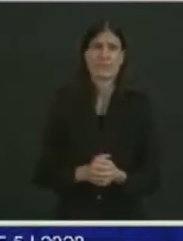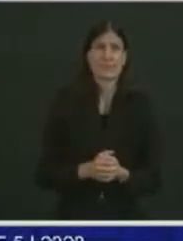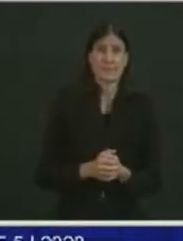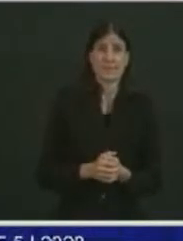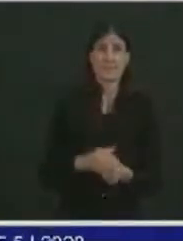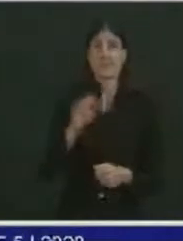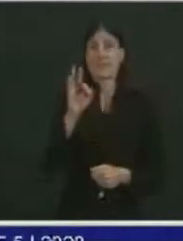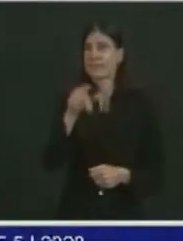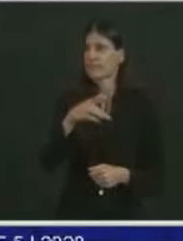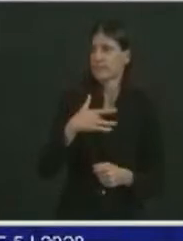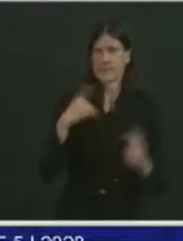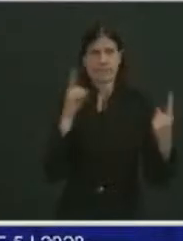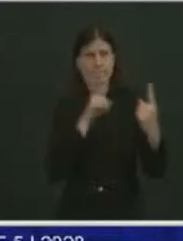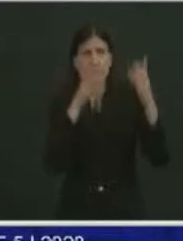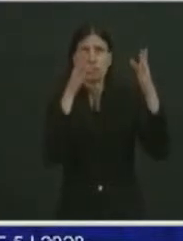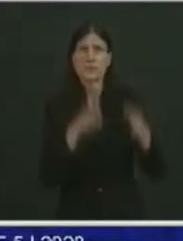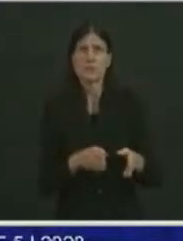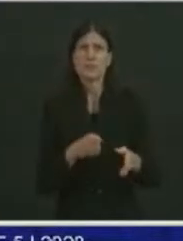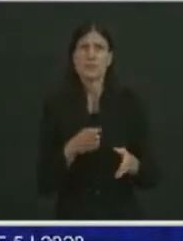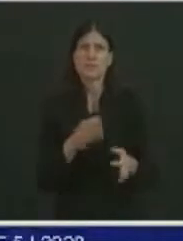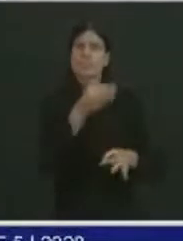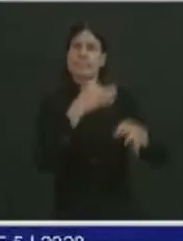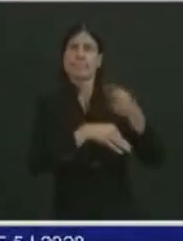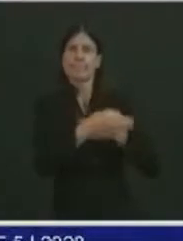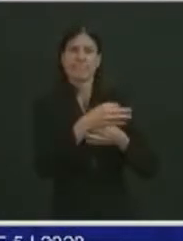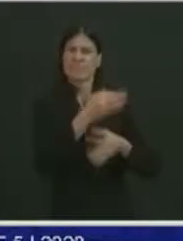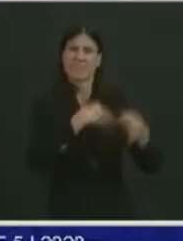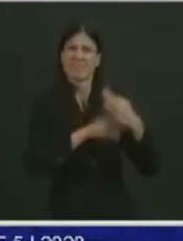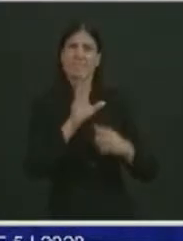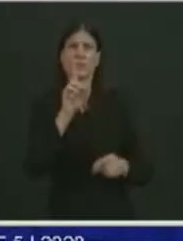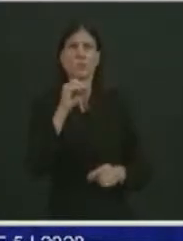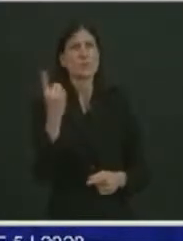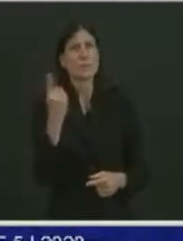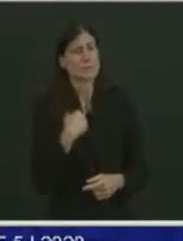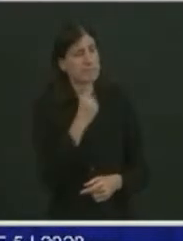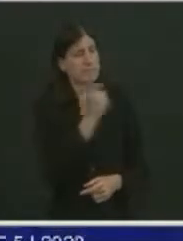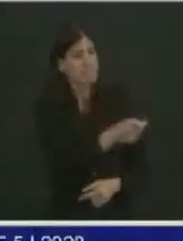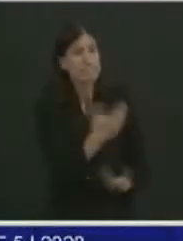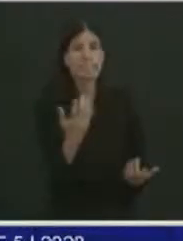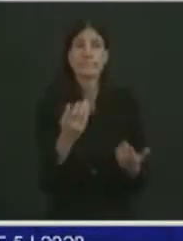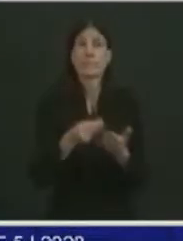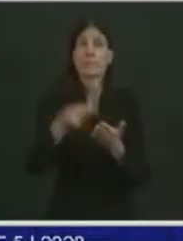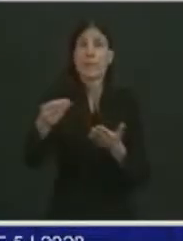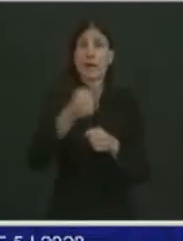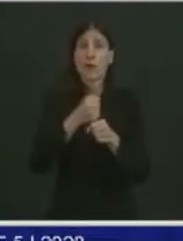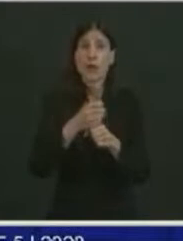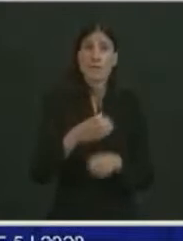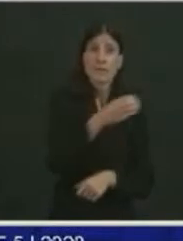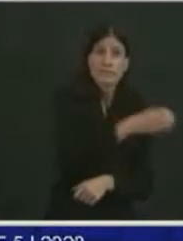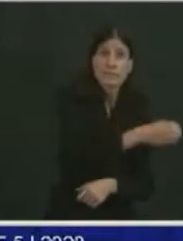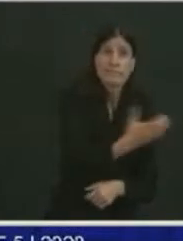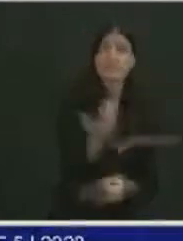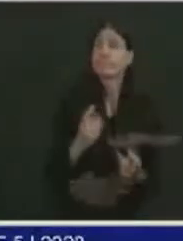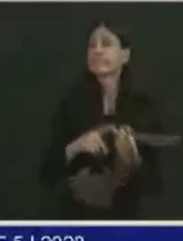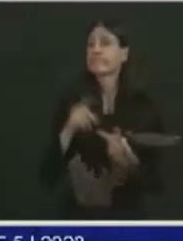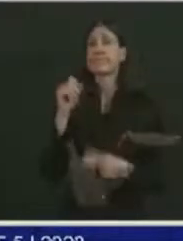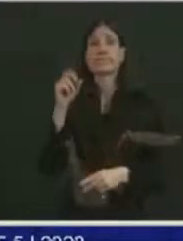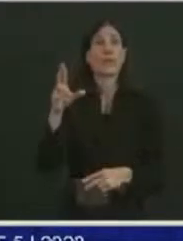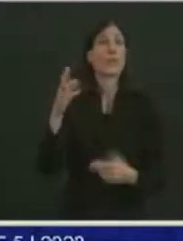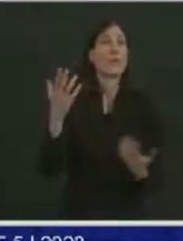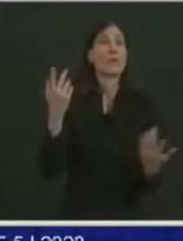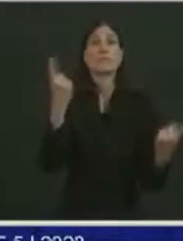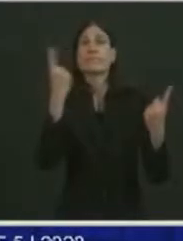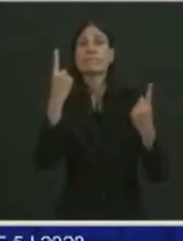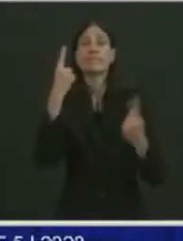kind for somebody this weekend. Do something kind for somebody this weekend and then share it on social media with